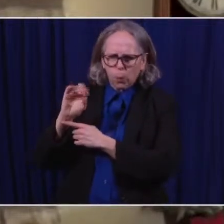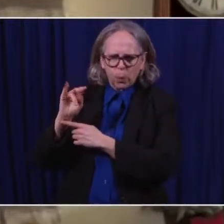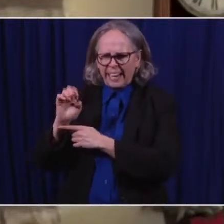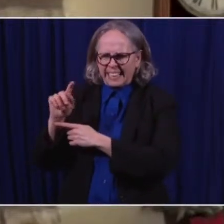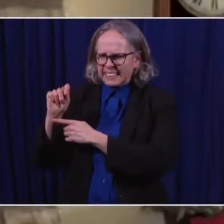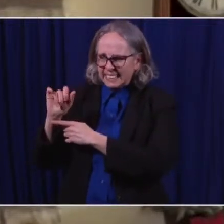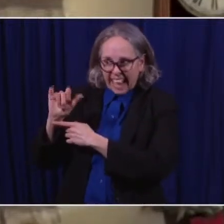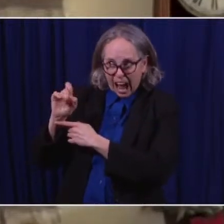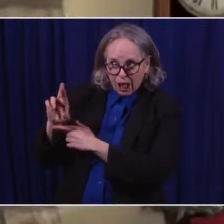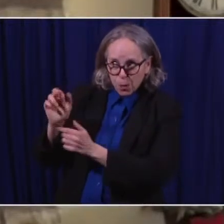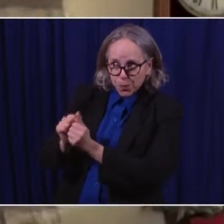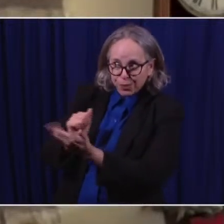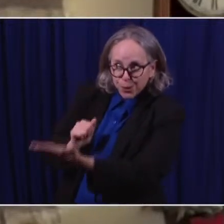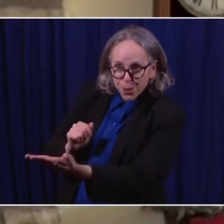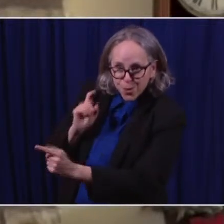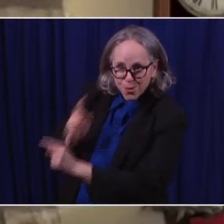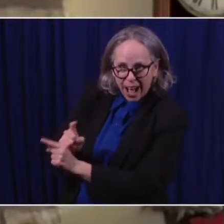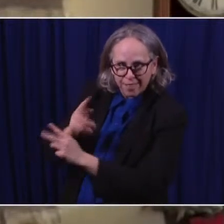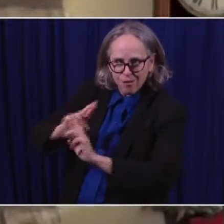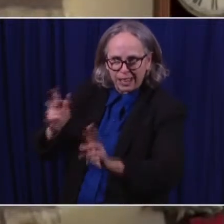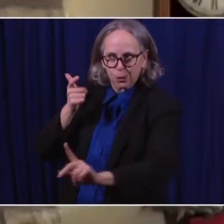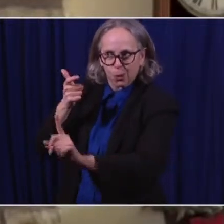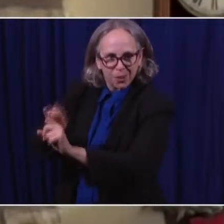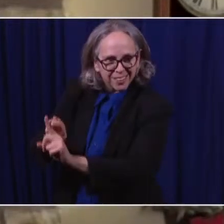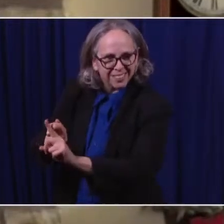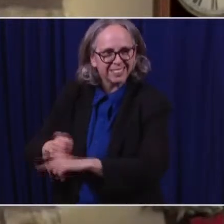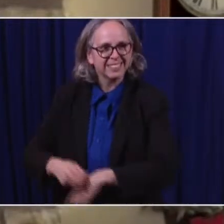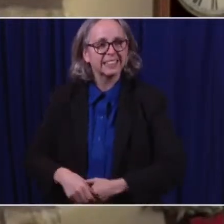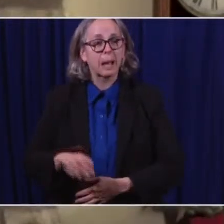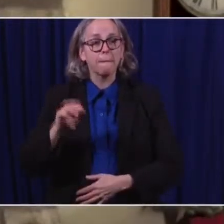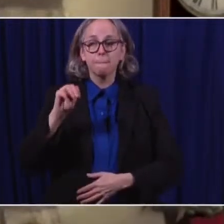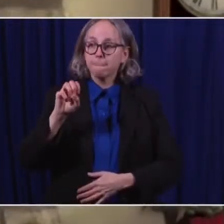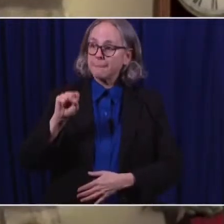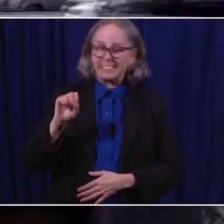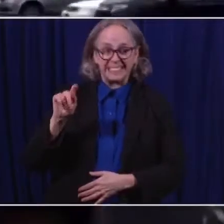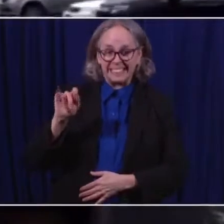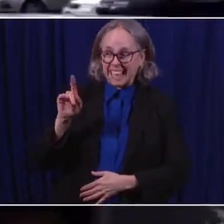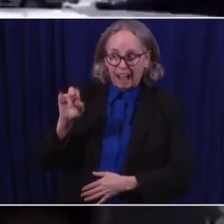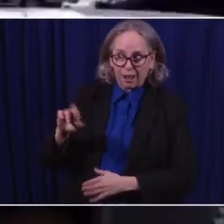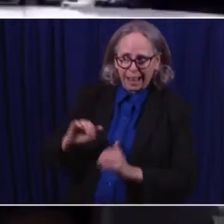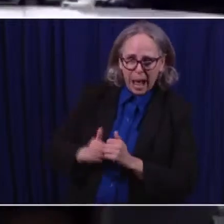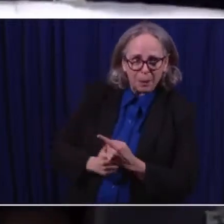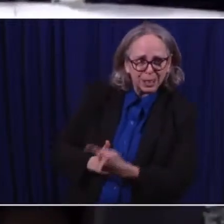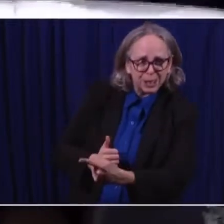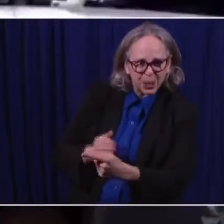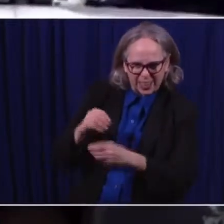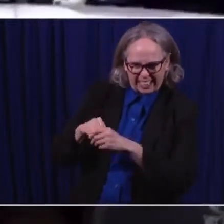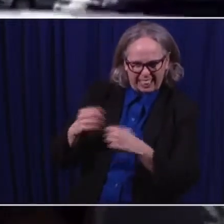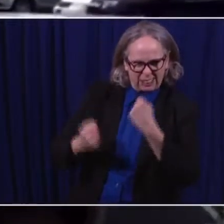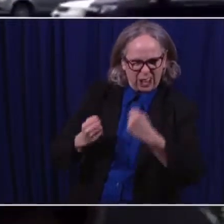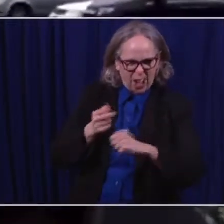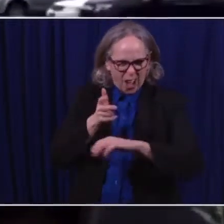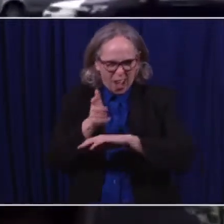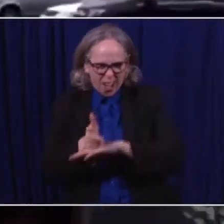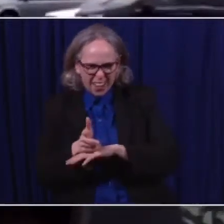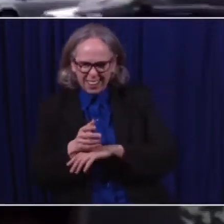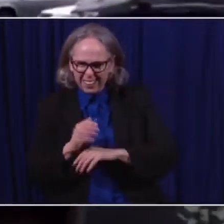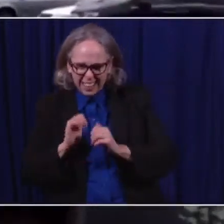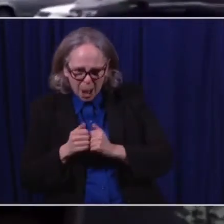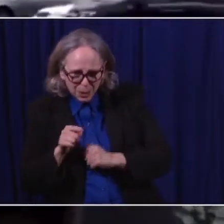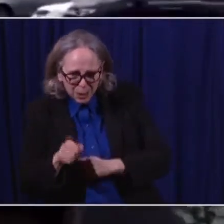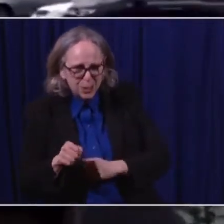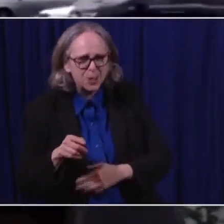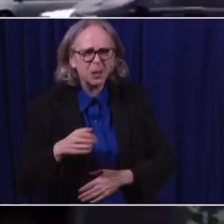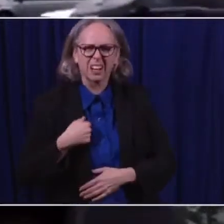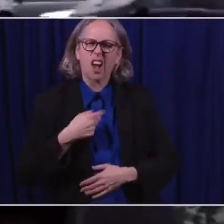Yes, Ms. Taylor, how are you doing today? How you're doing? A little bit hard to hear. So she